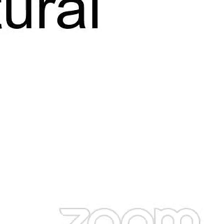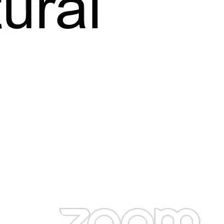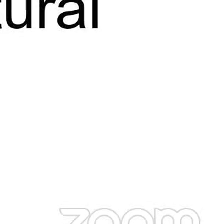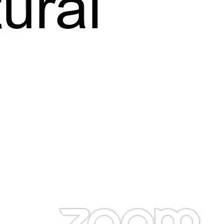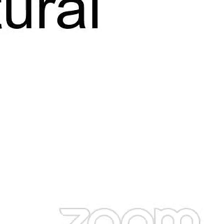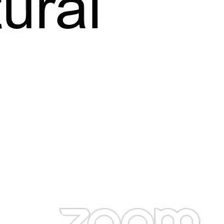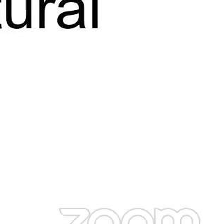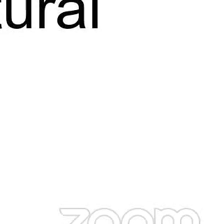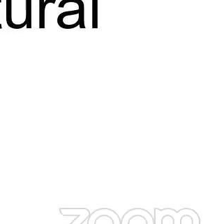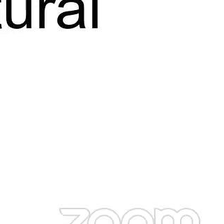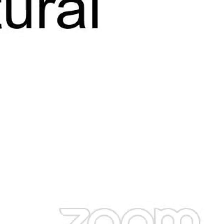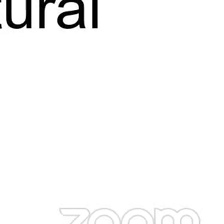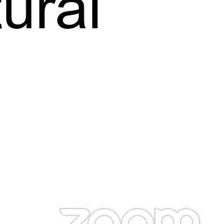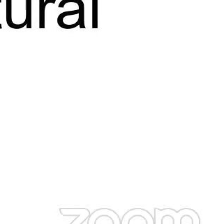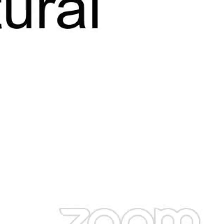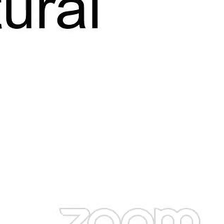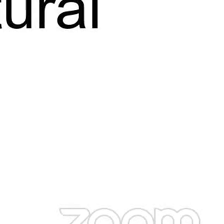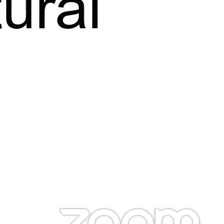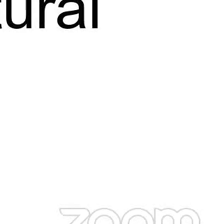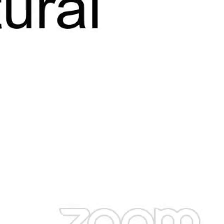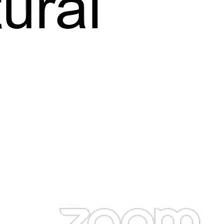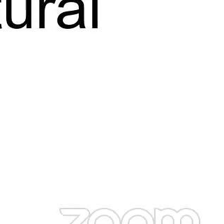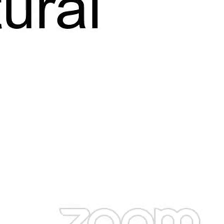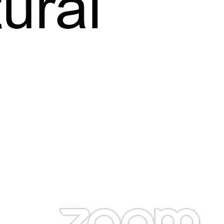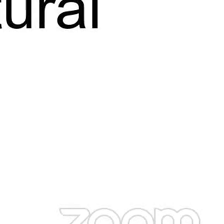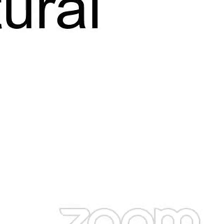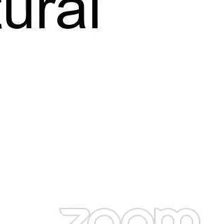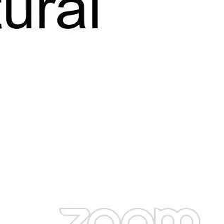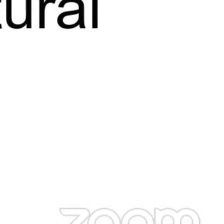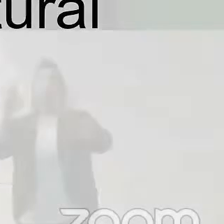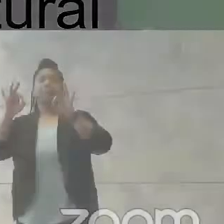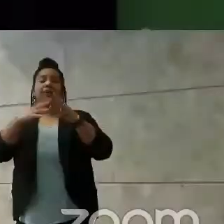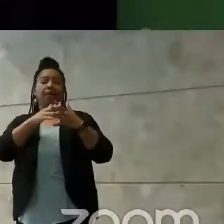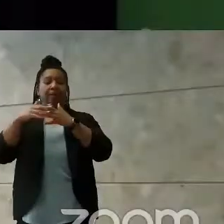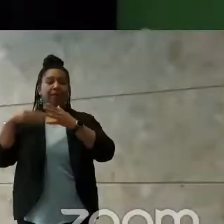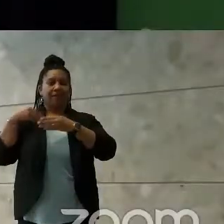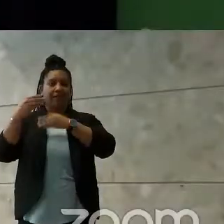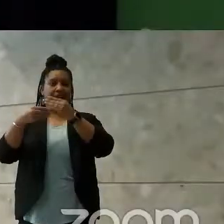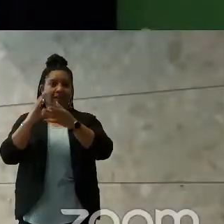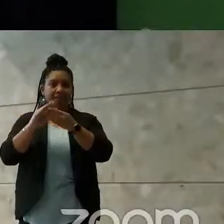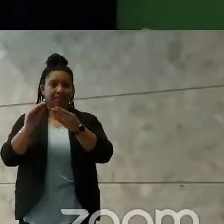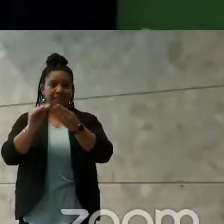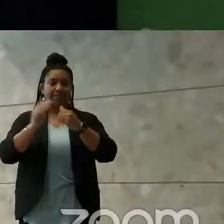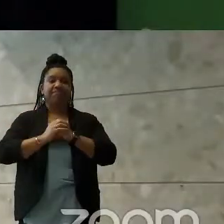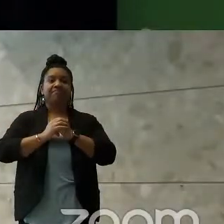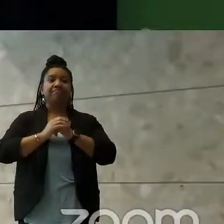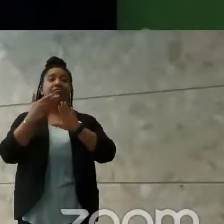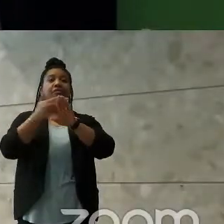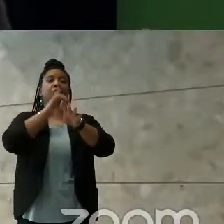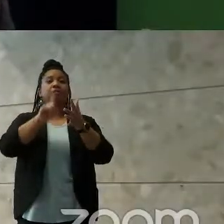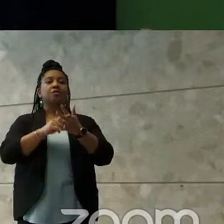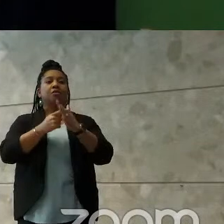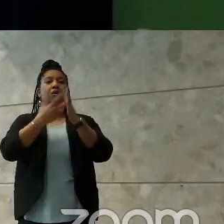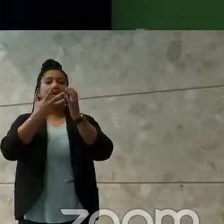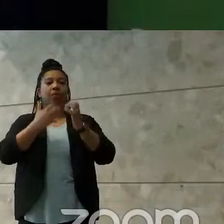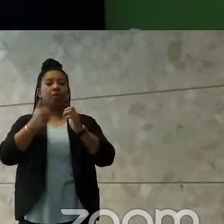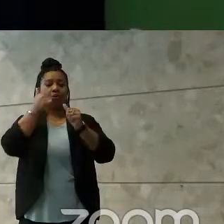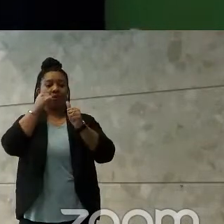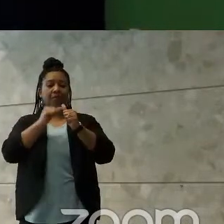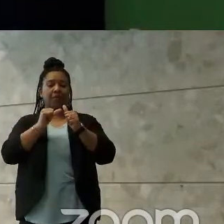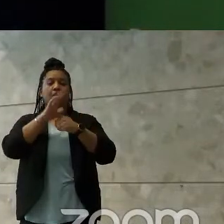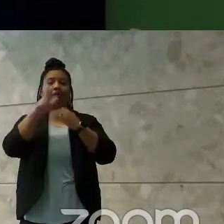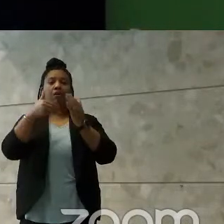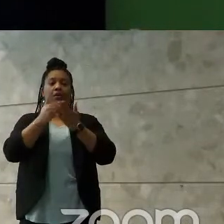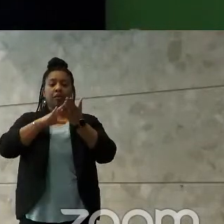an American Odyssey. Before we get started, I think we'd like to take a minute to remember our students that we